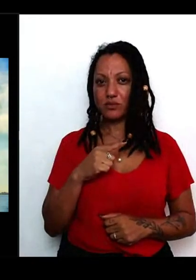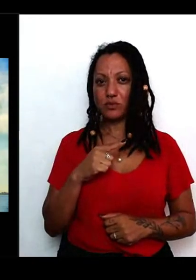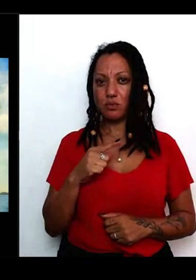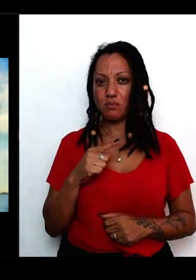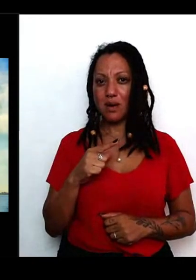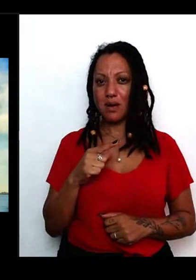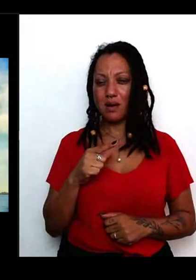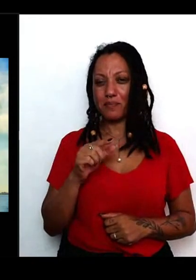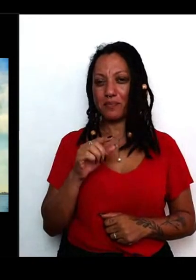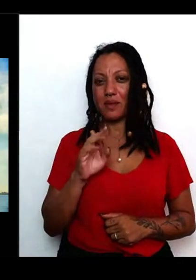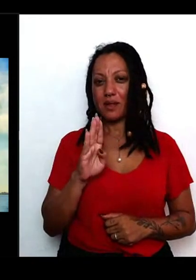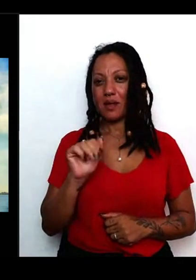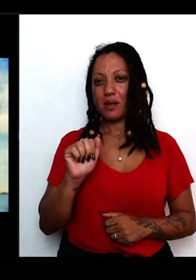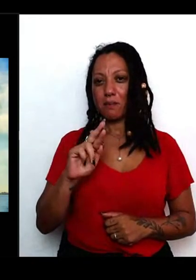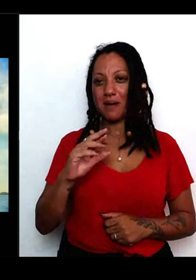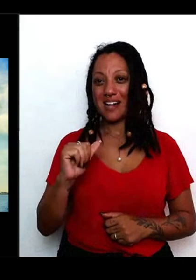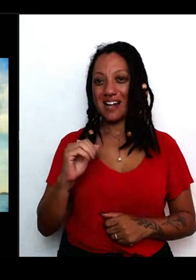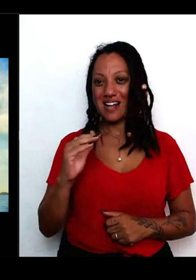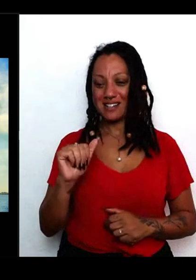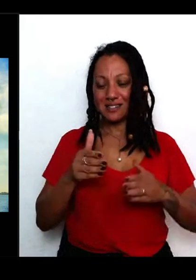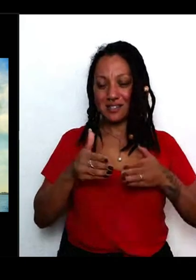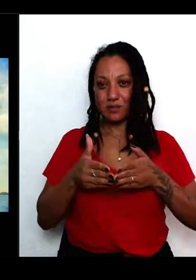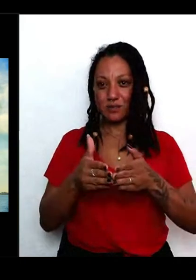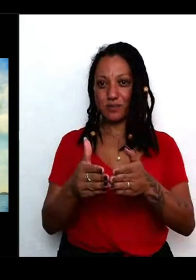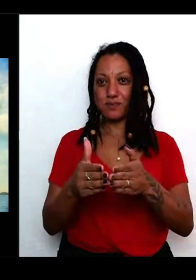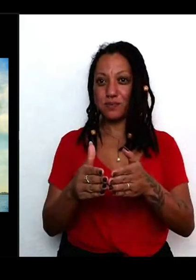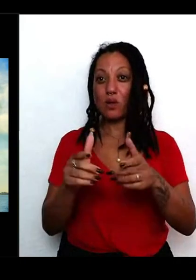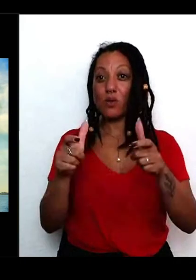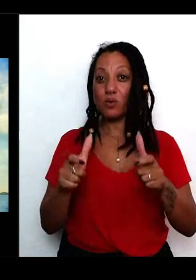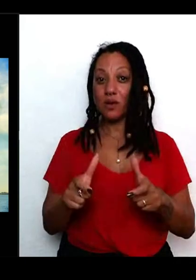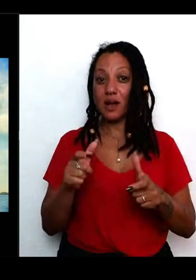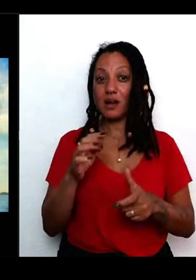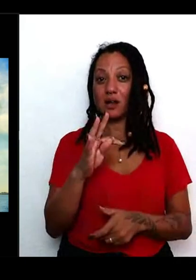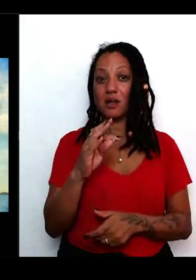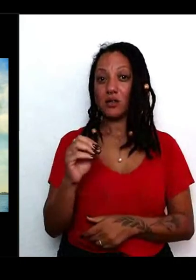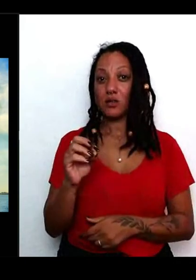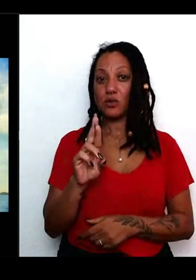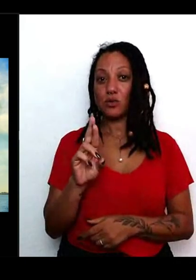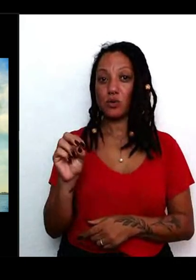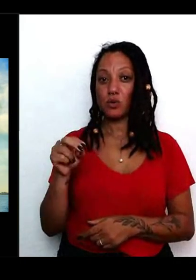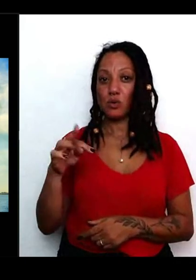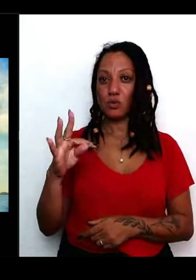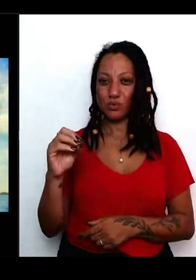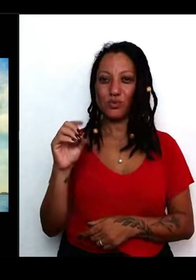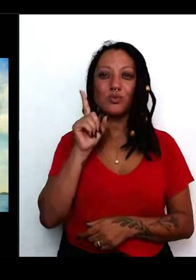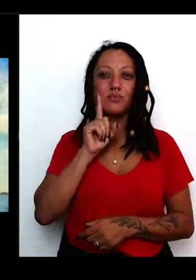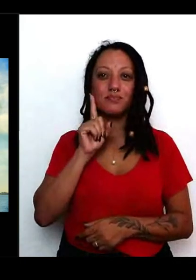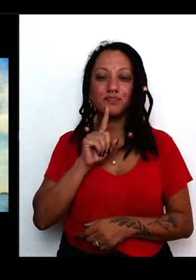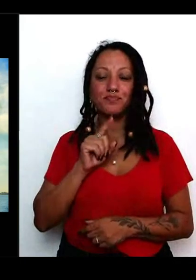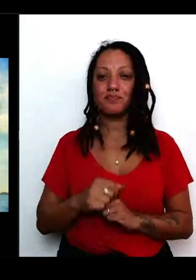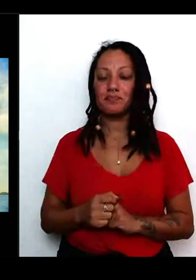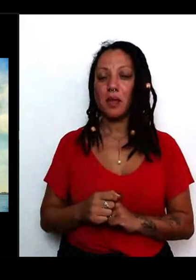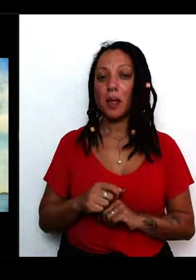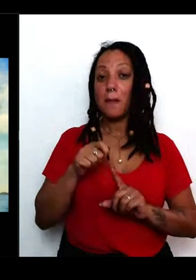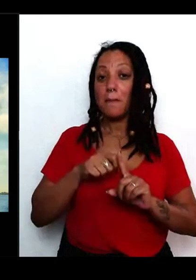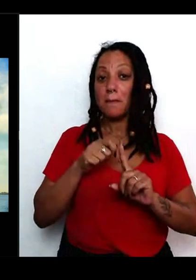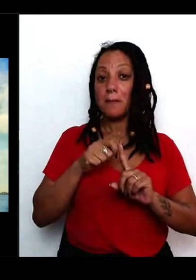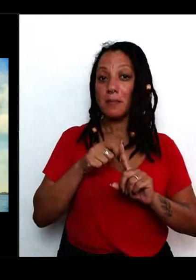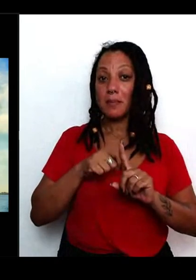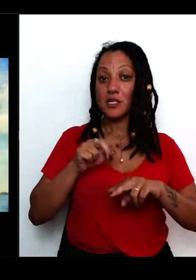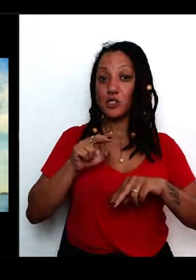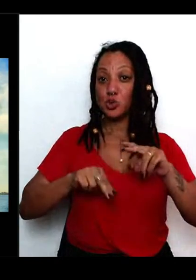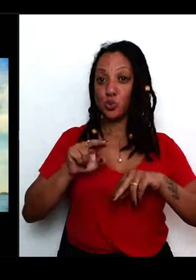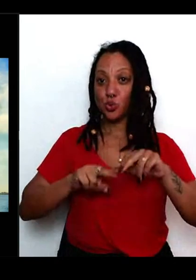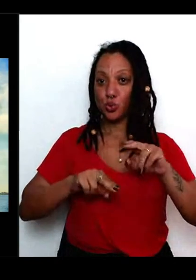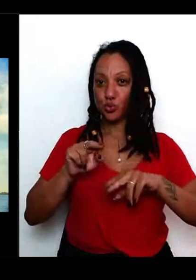last June and this was the first time I ever worked on the water it was really exciting